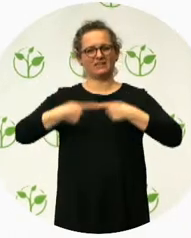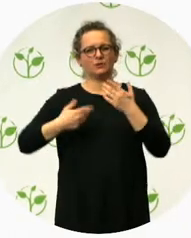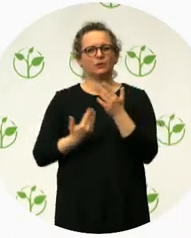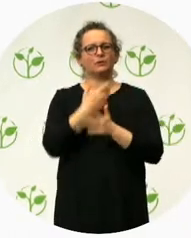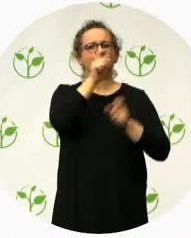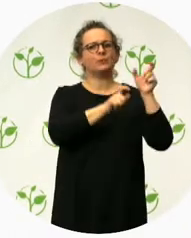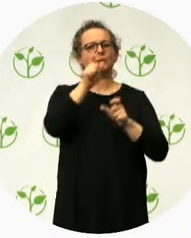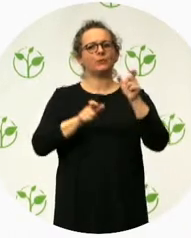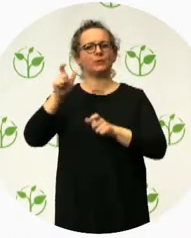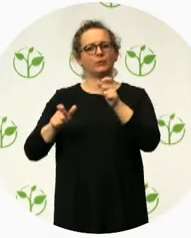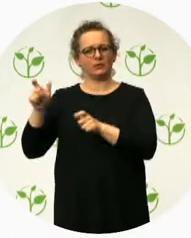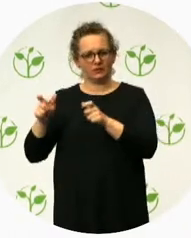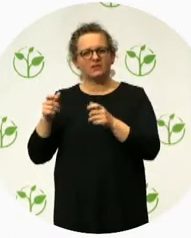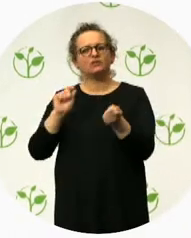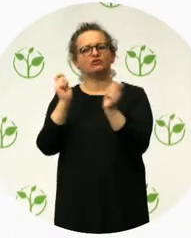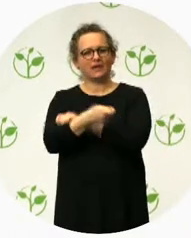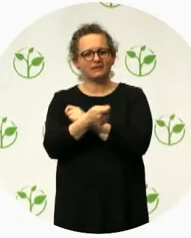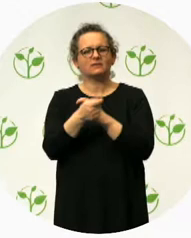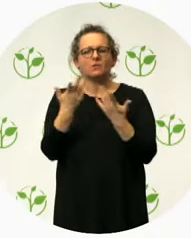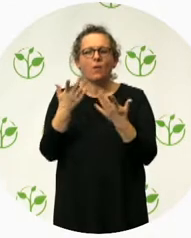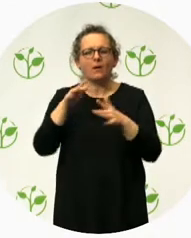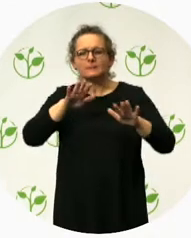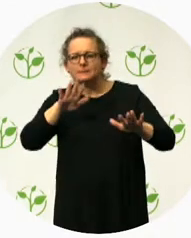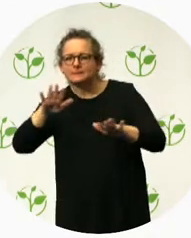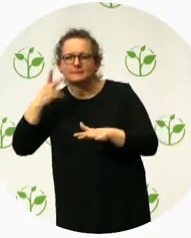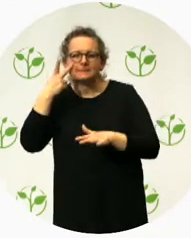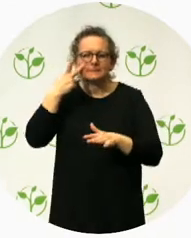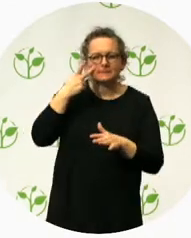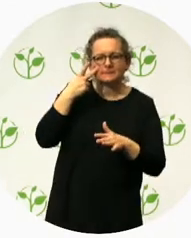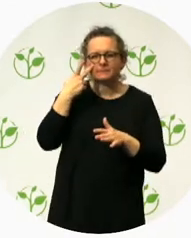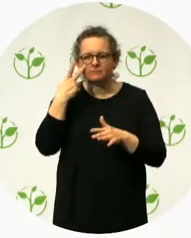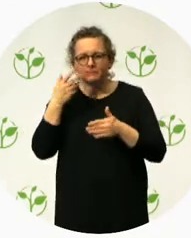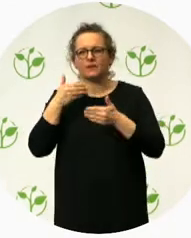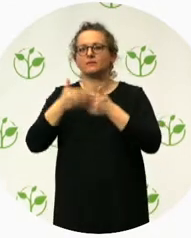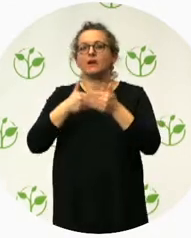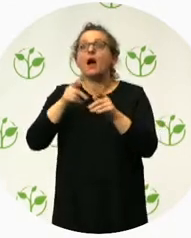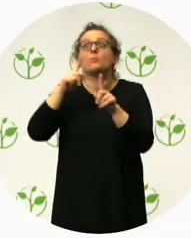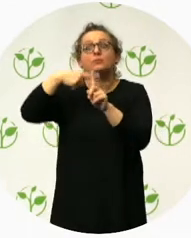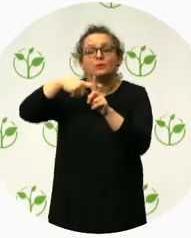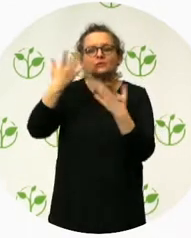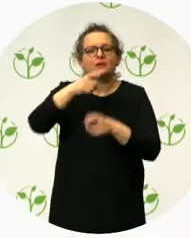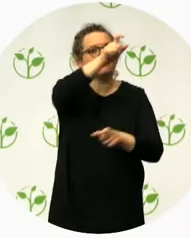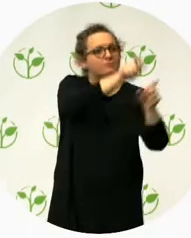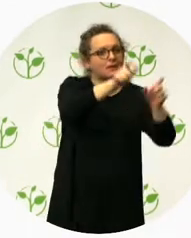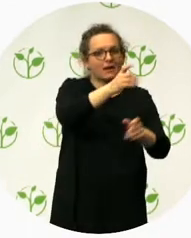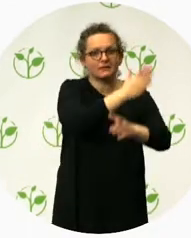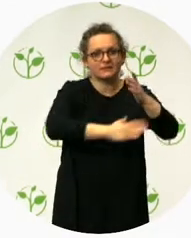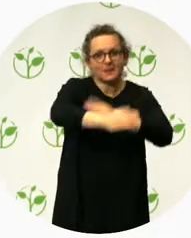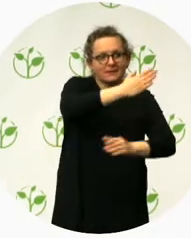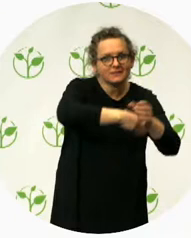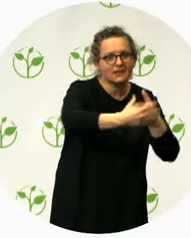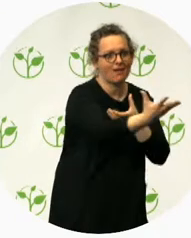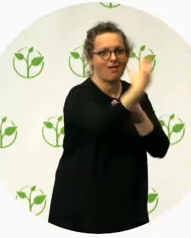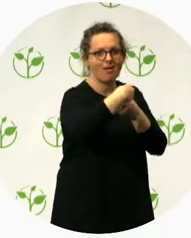disabilities. The legal system will be further adapted to the provisions of the CRPD, and the government will